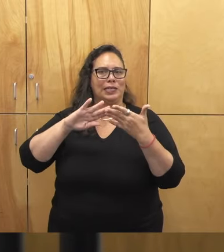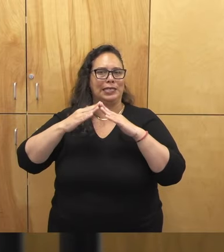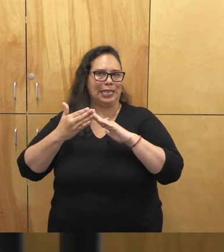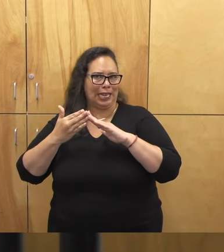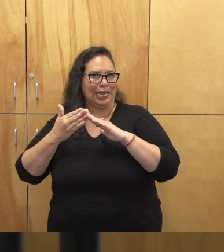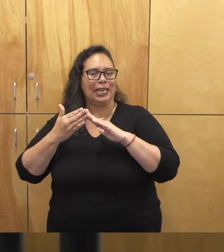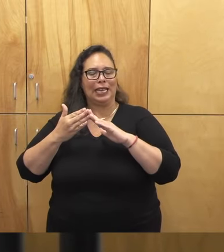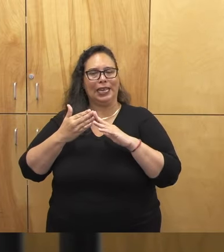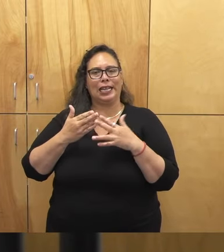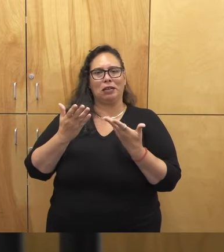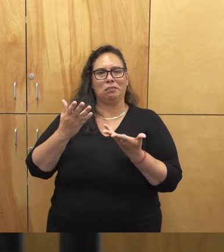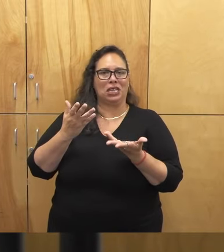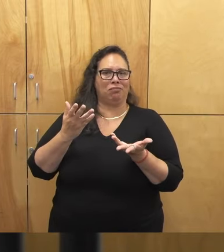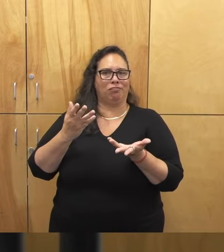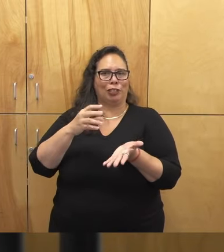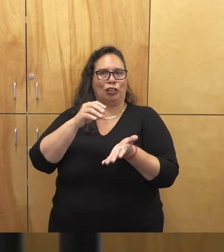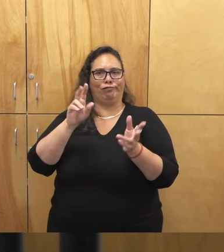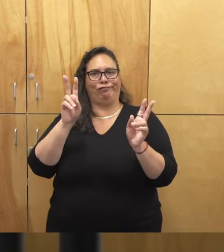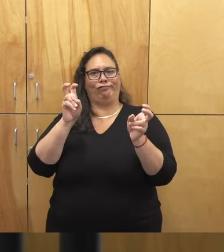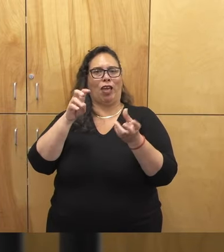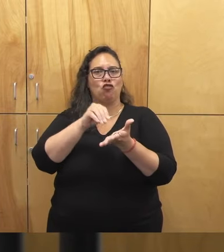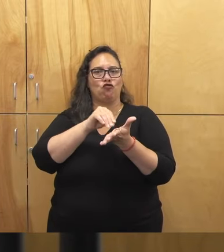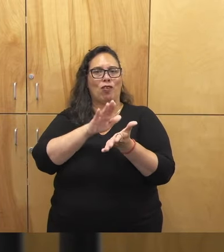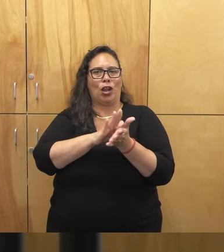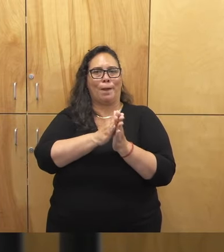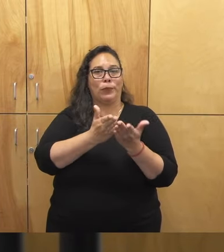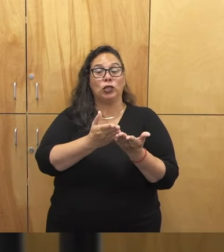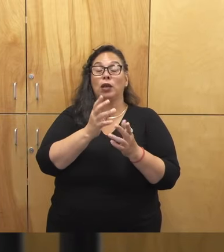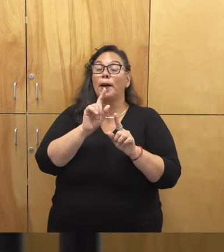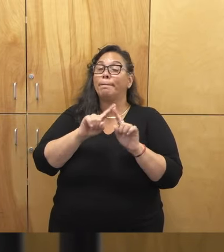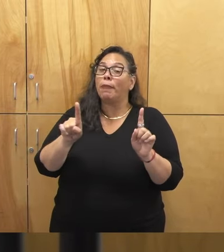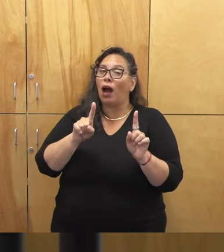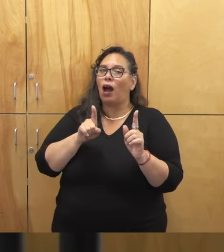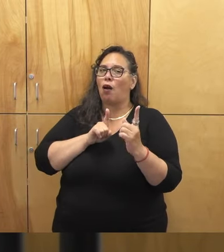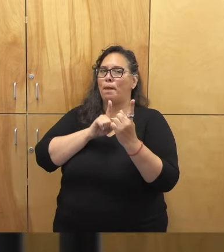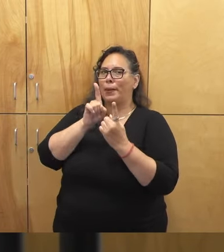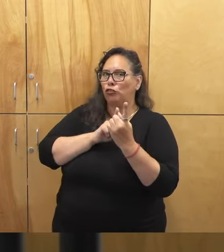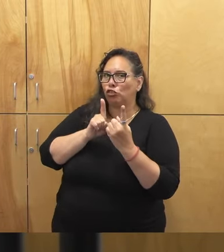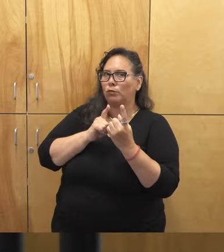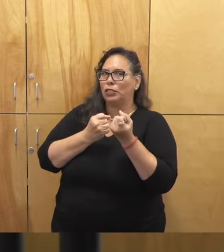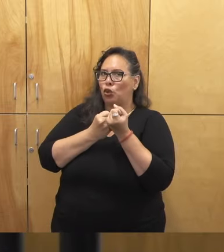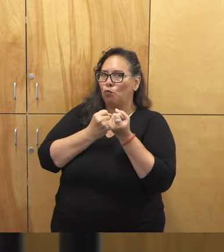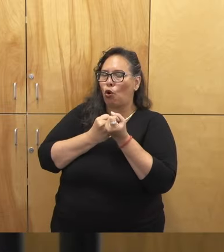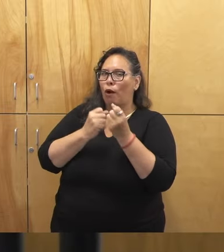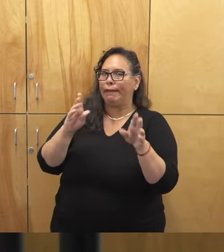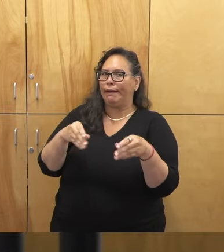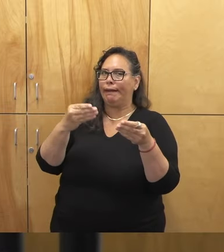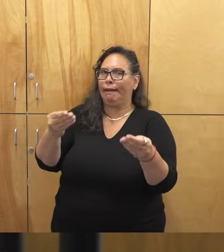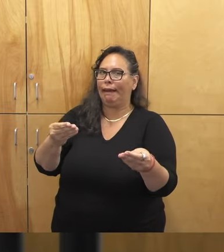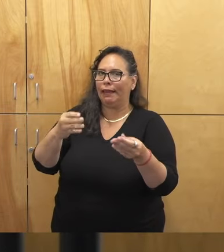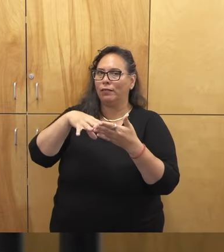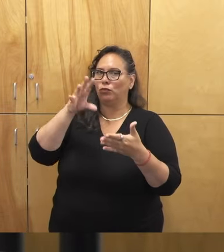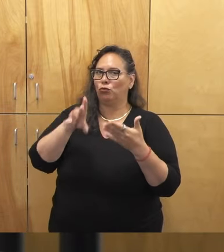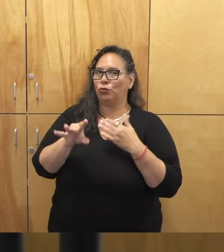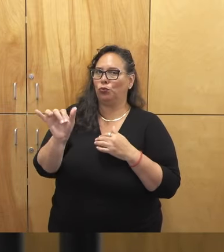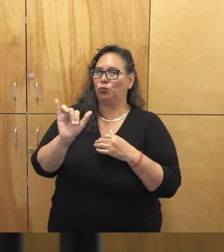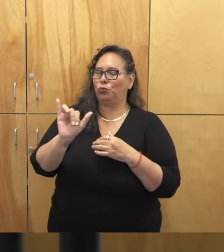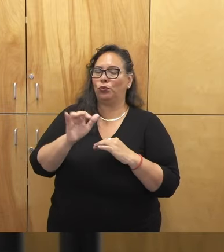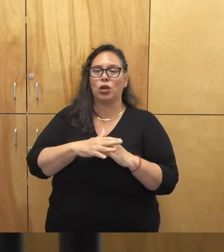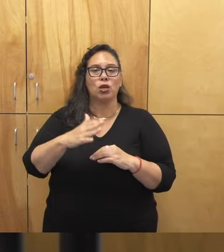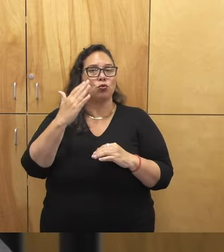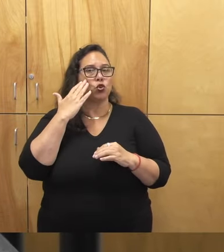the record books, but also the mentorship and the support that he brought to them. When we talk about